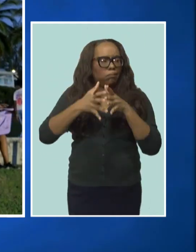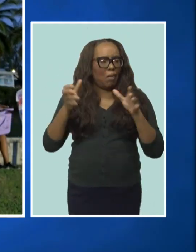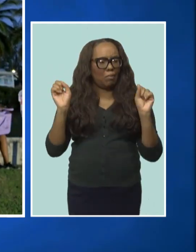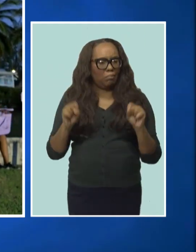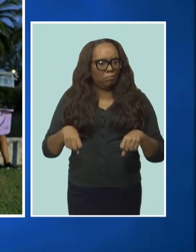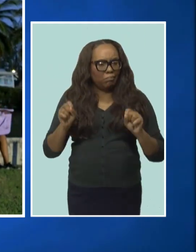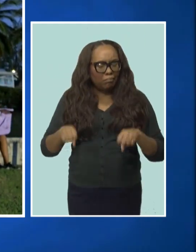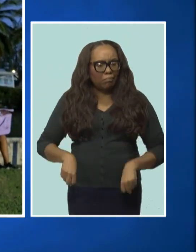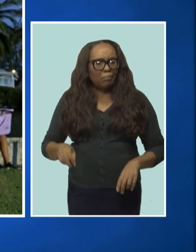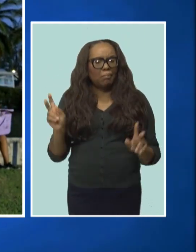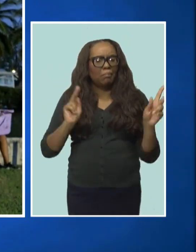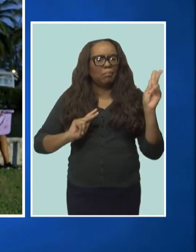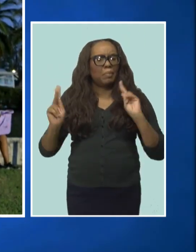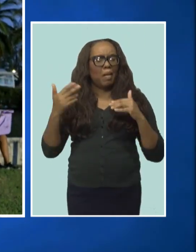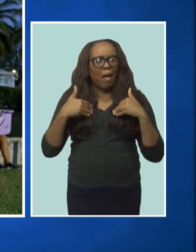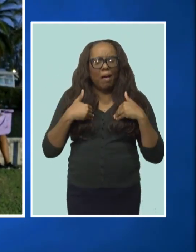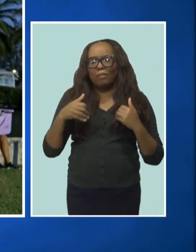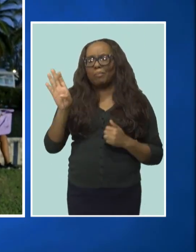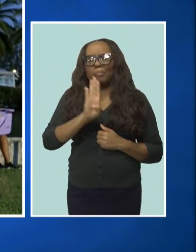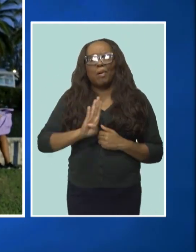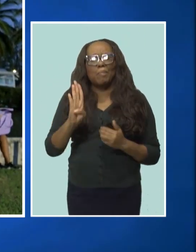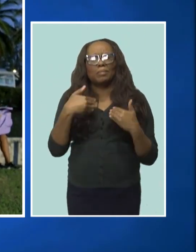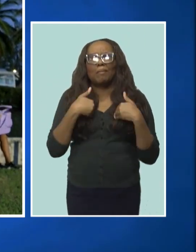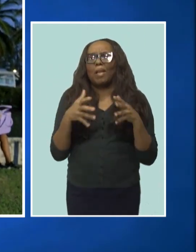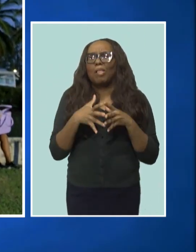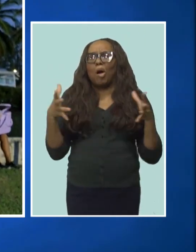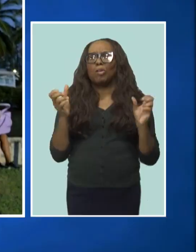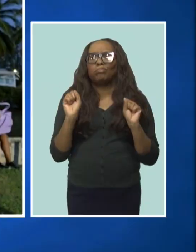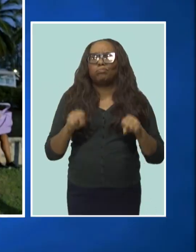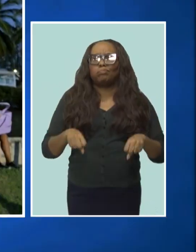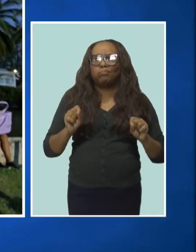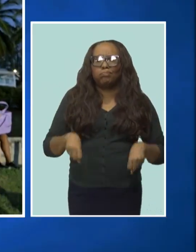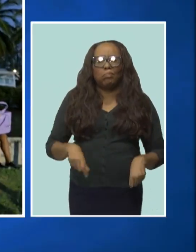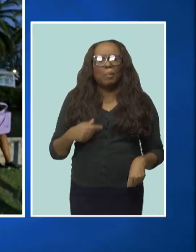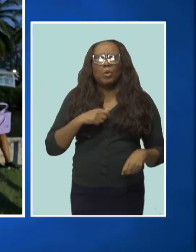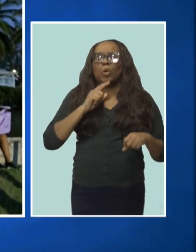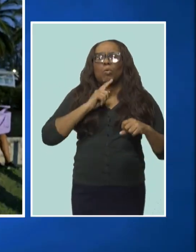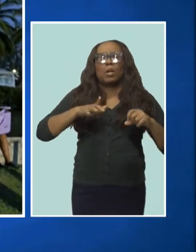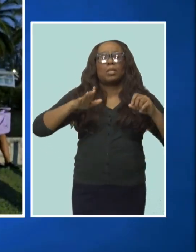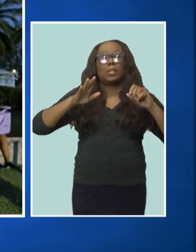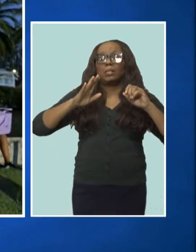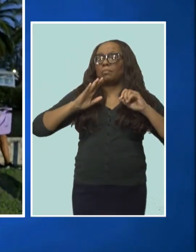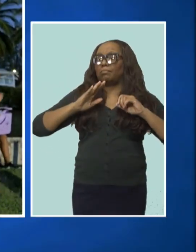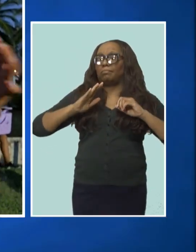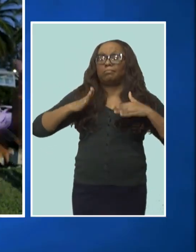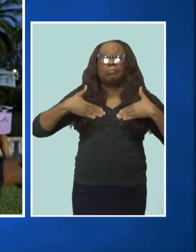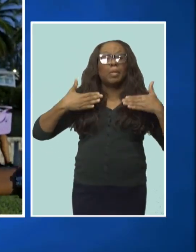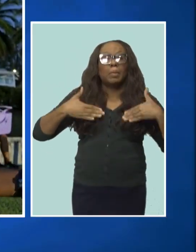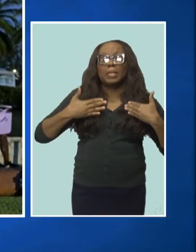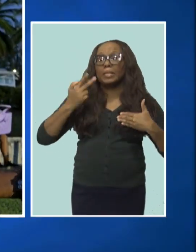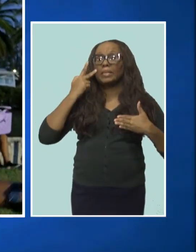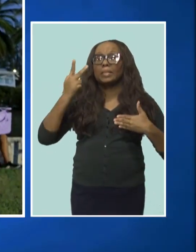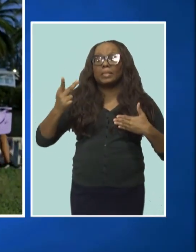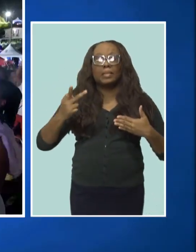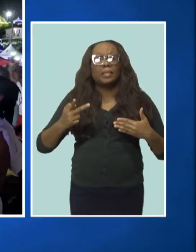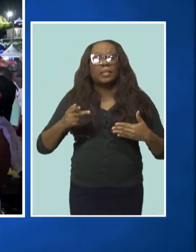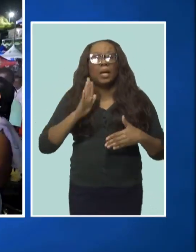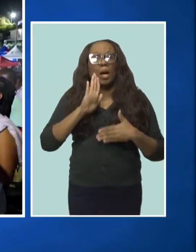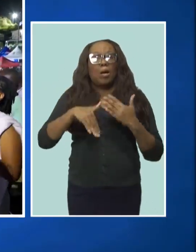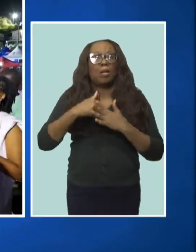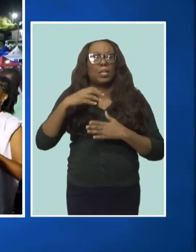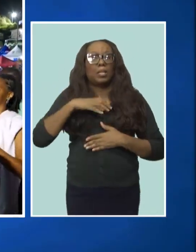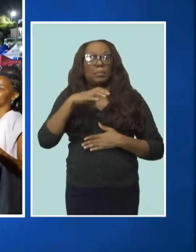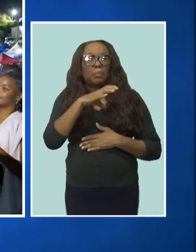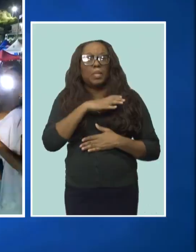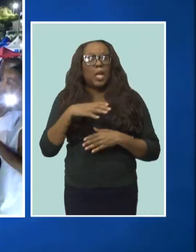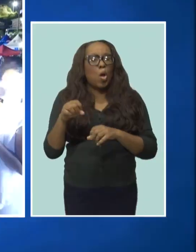Barbados has, and I'm so proud of what the POC has been able to do with this particular event. Member